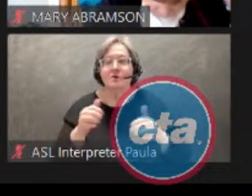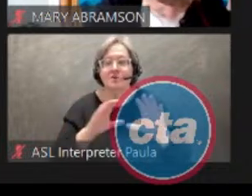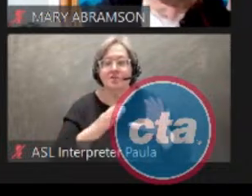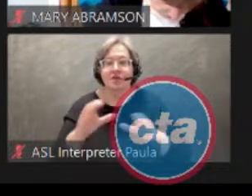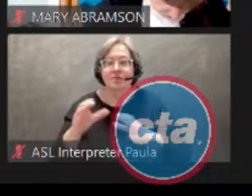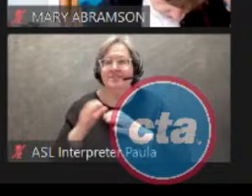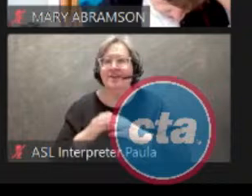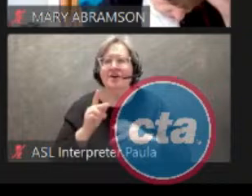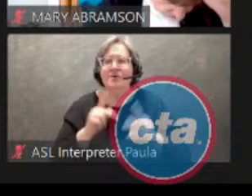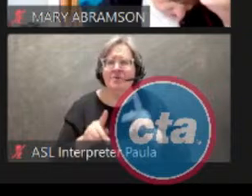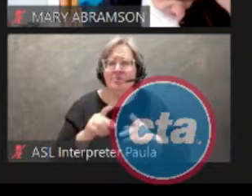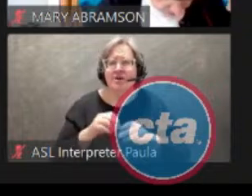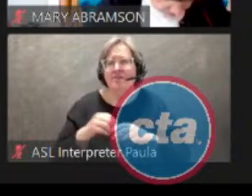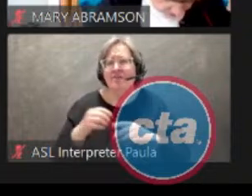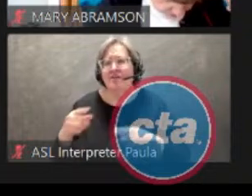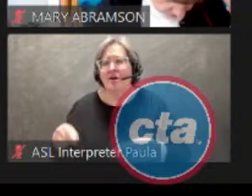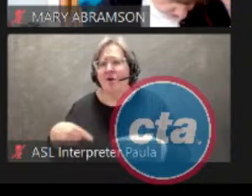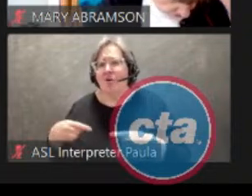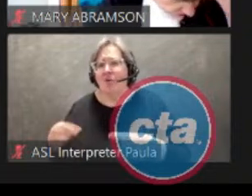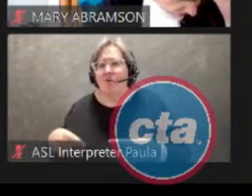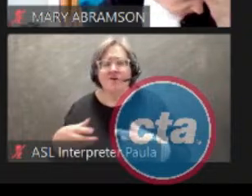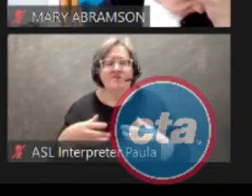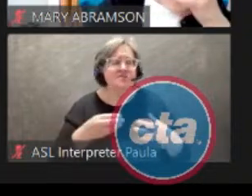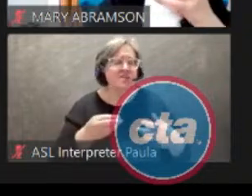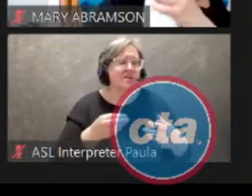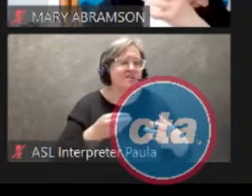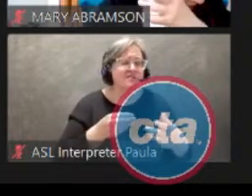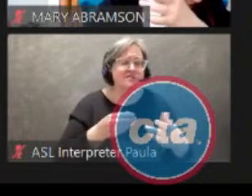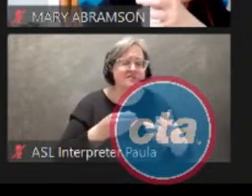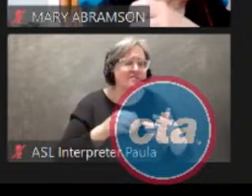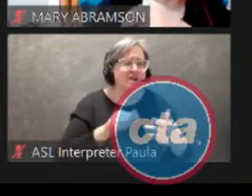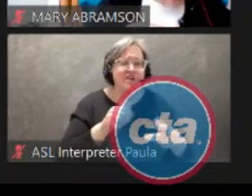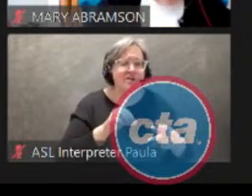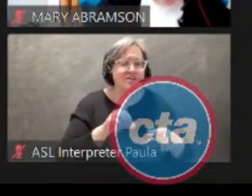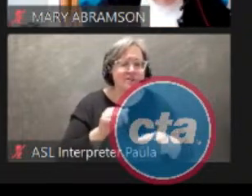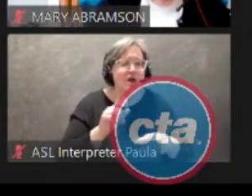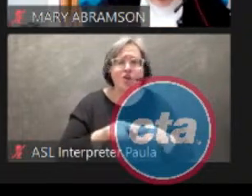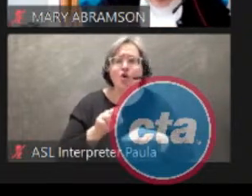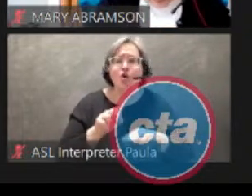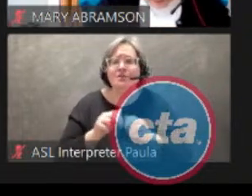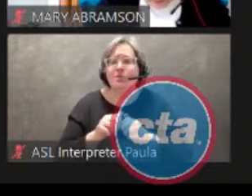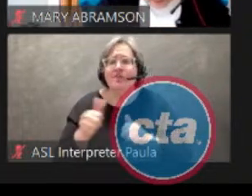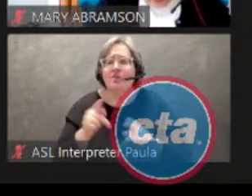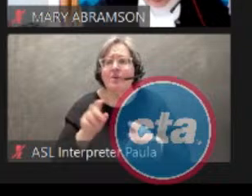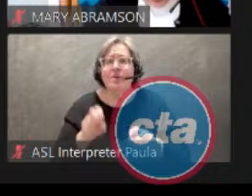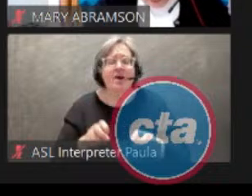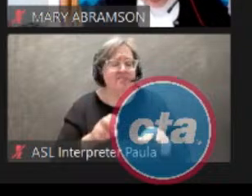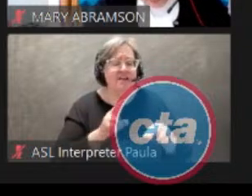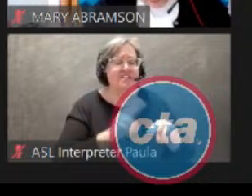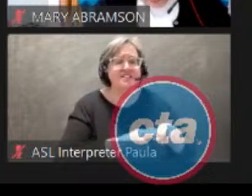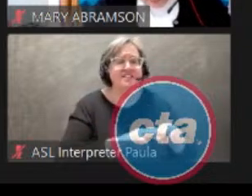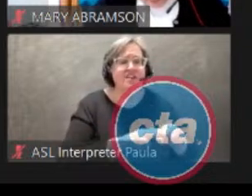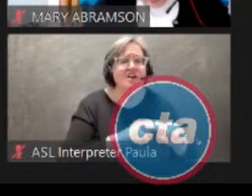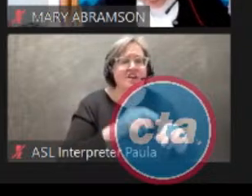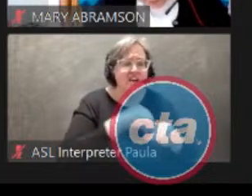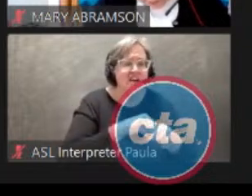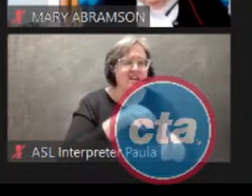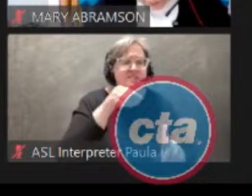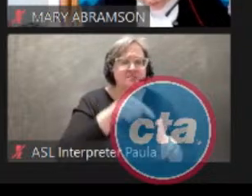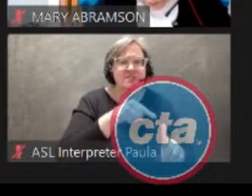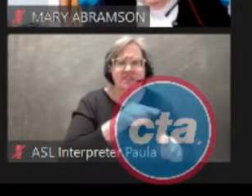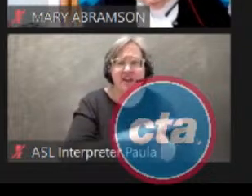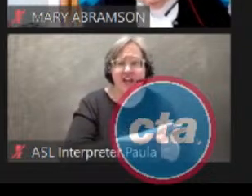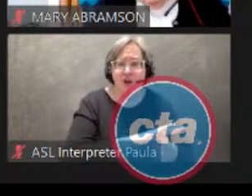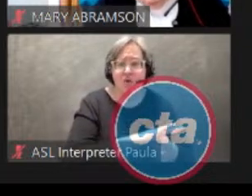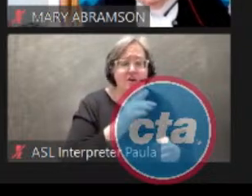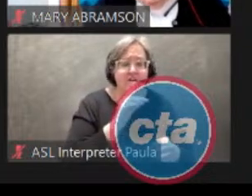wheelchair success were relegated to wheelchair seating and were not often able to sit with their delegation with Wisconsin, Illinois, whatever. In the design that we're